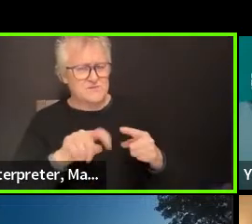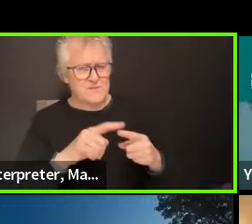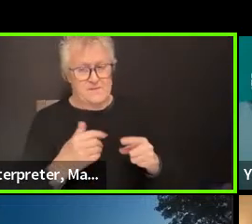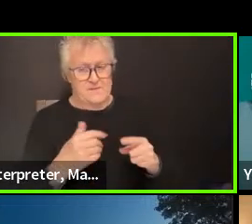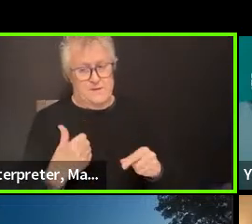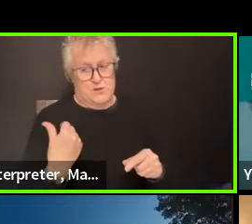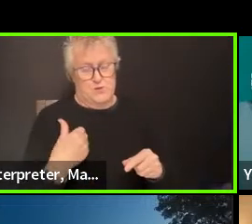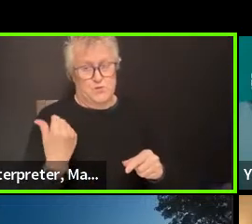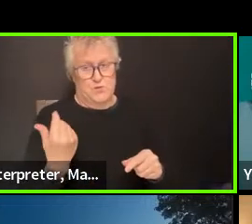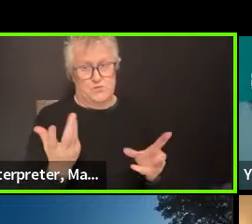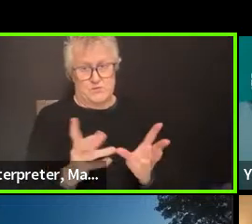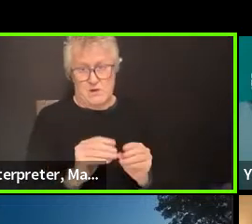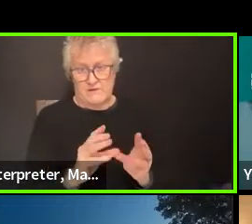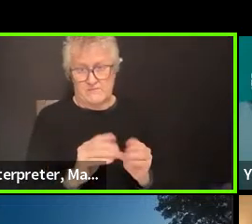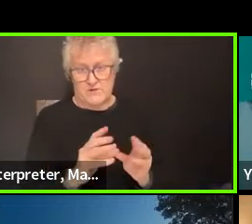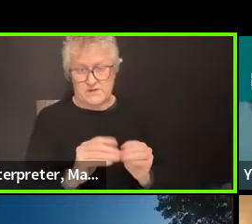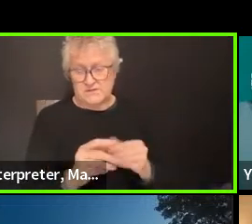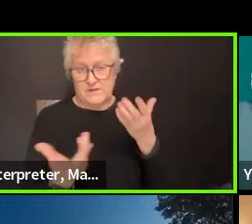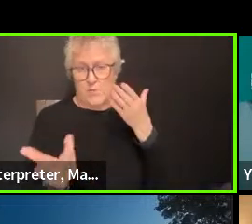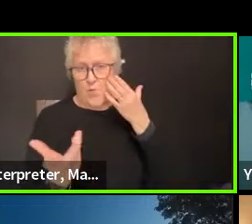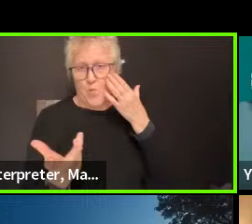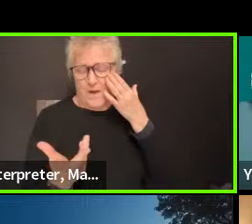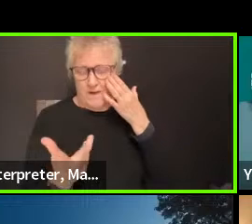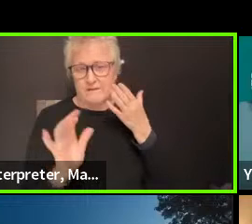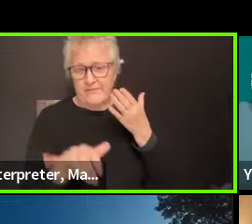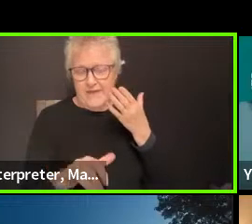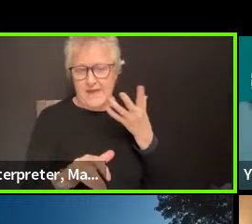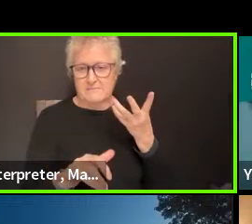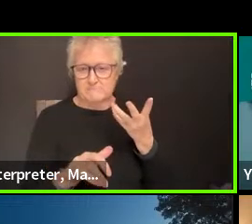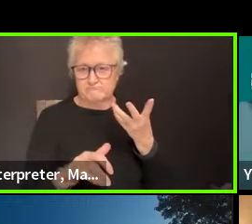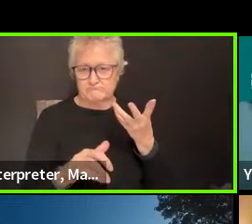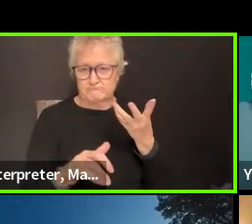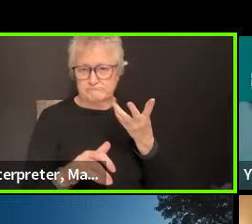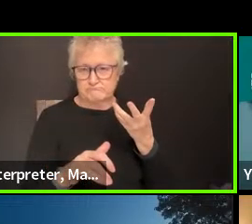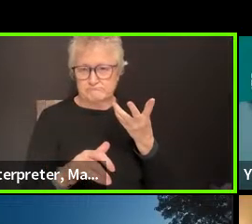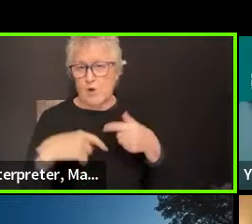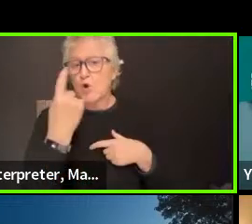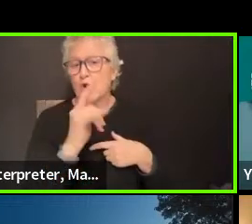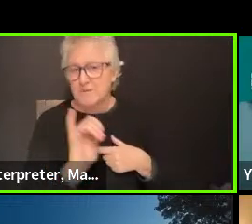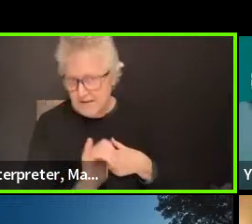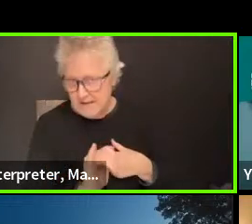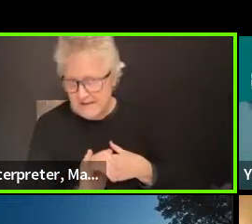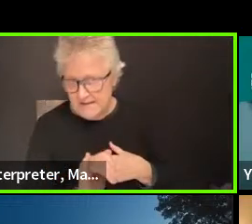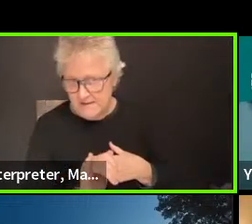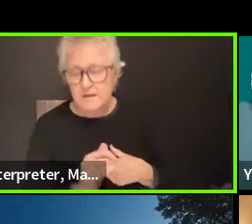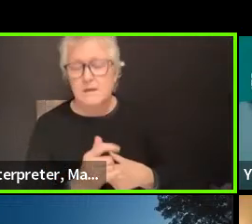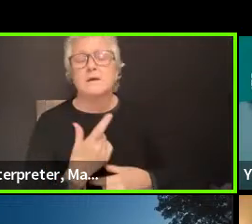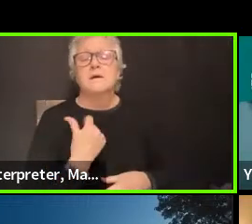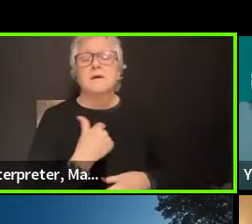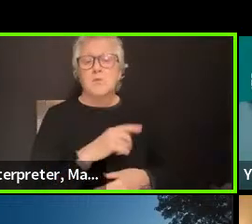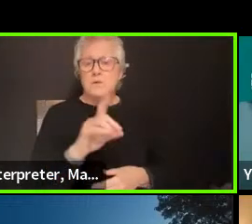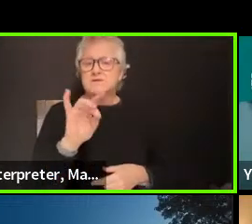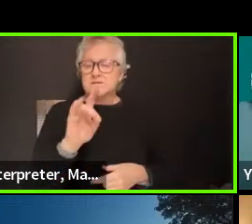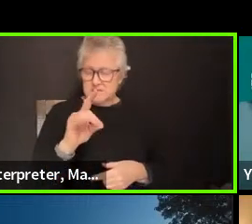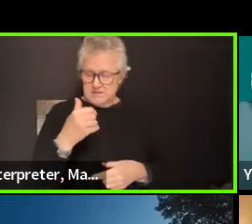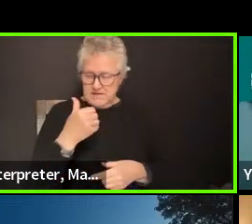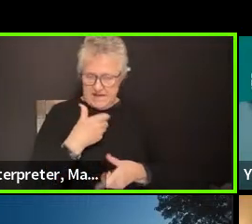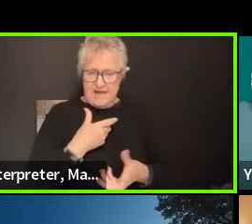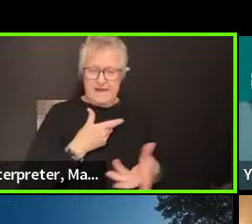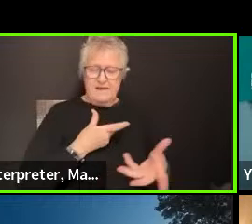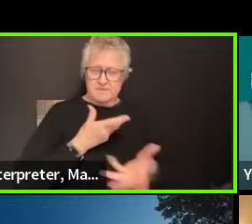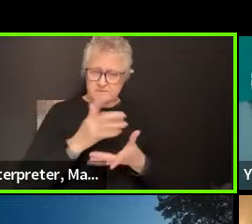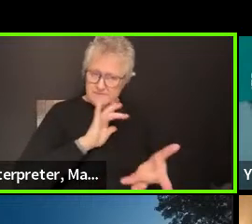that engagement actually looked like. So we did have an outreach of the youth, and we did talk